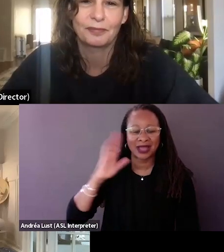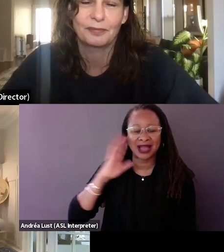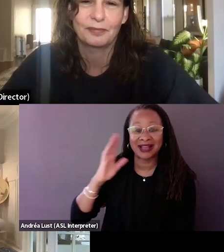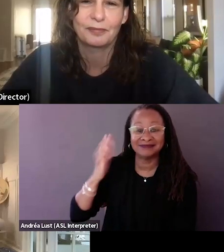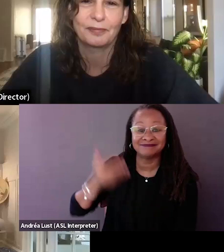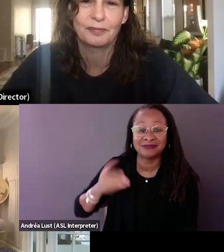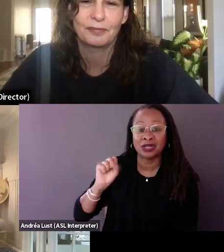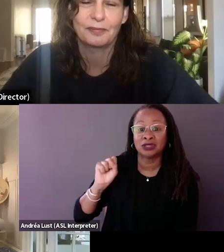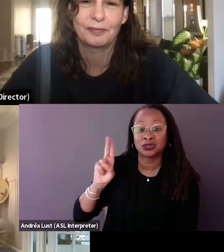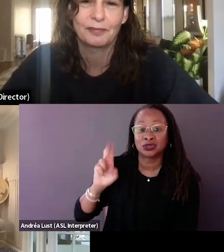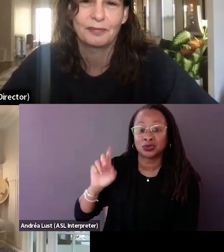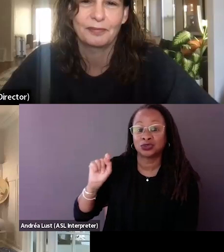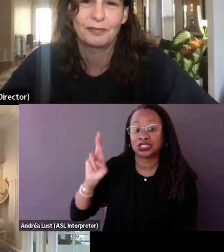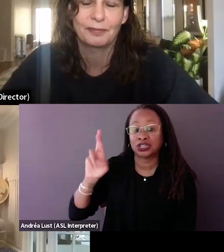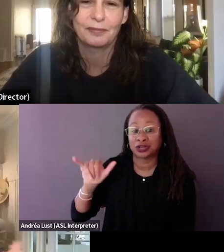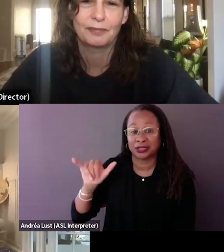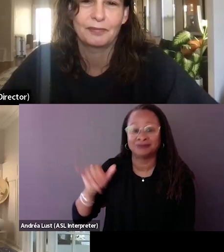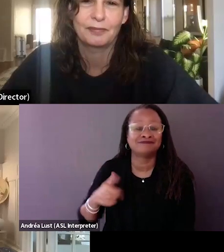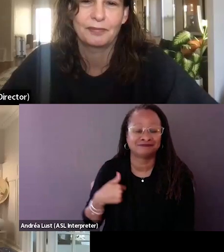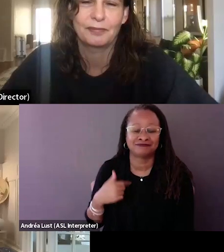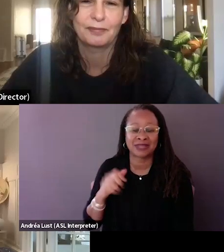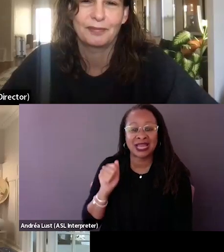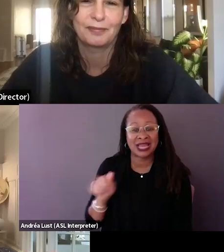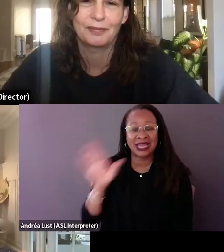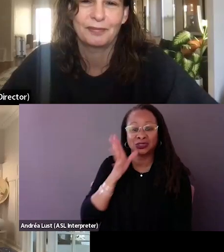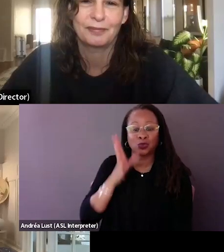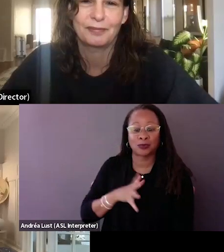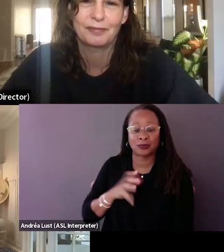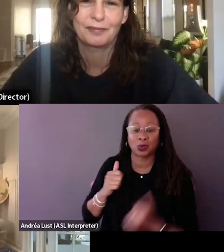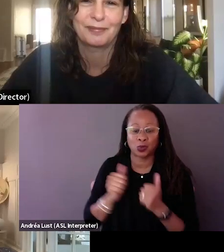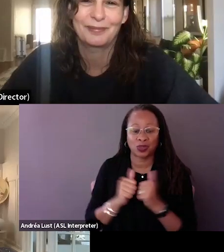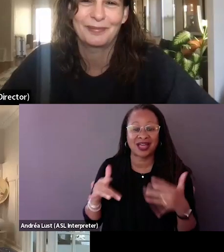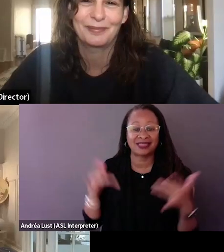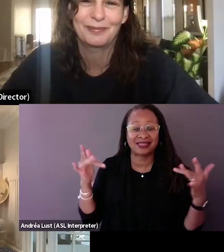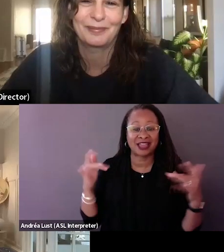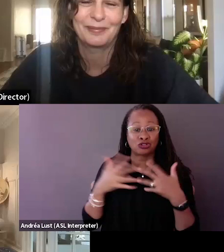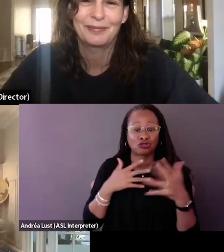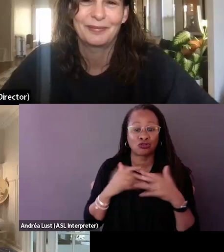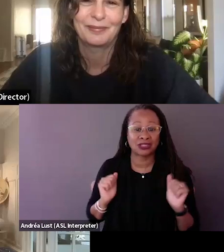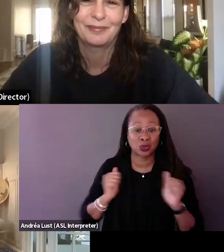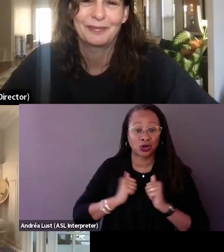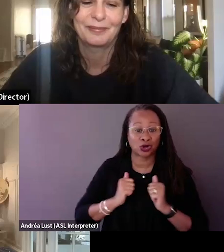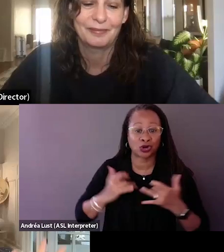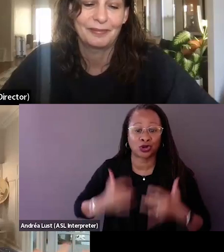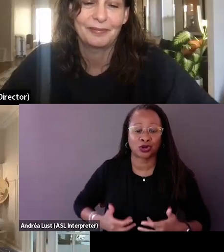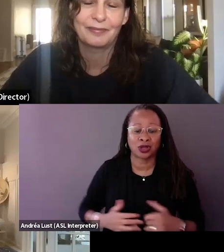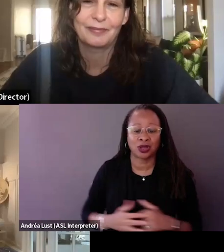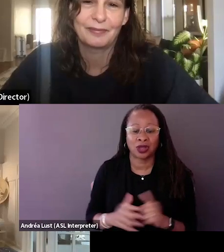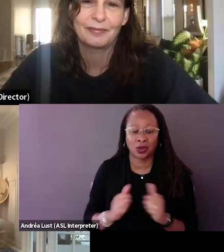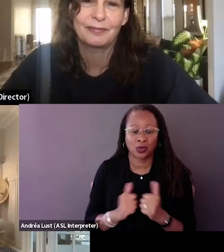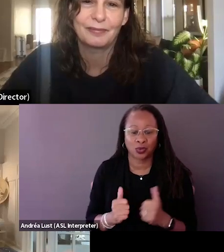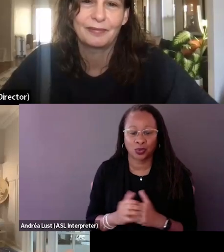Hi, I'm Sue Terry. I'm Asian woman wearing a light gray sweater with,